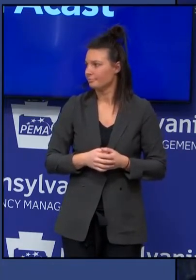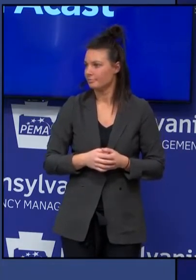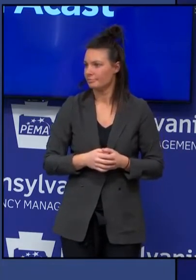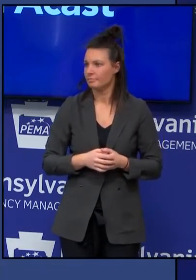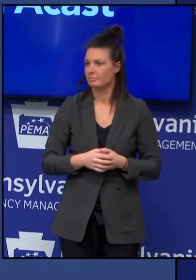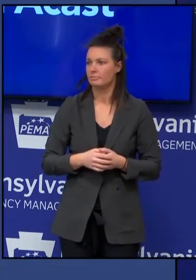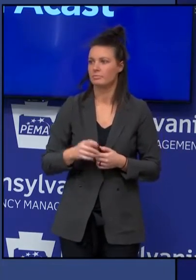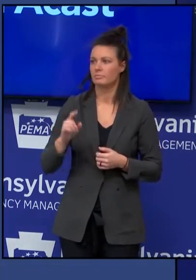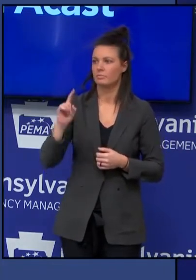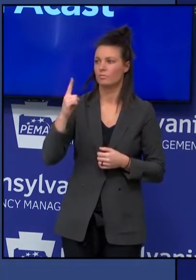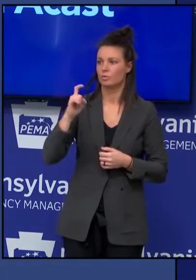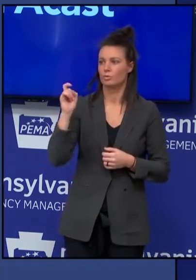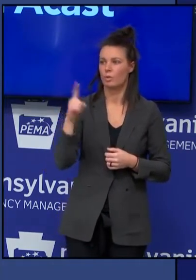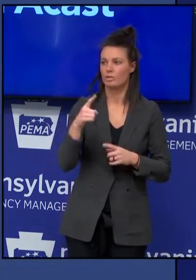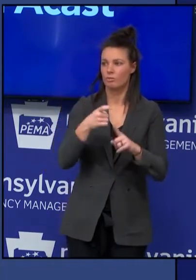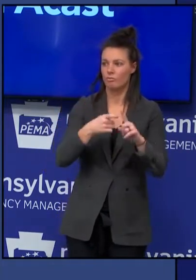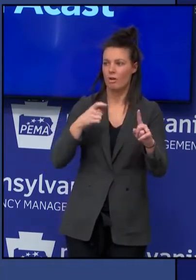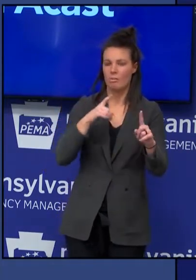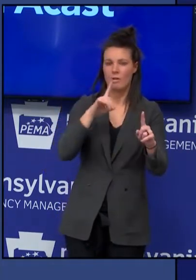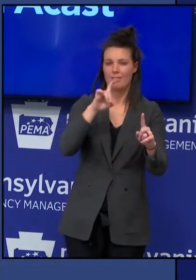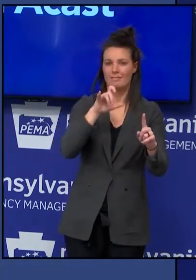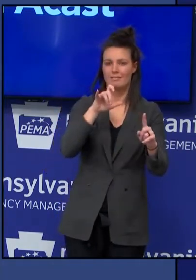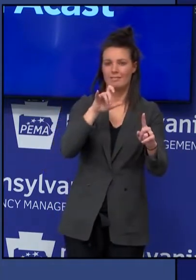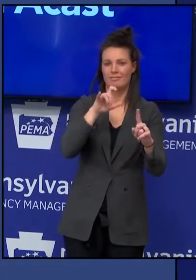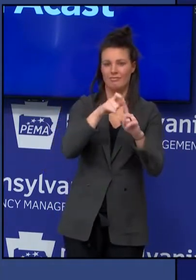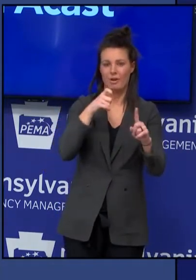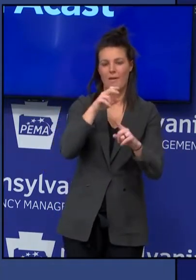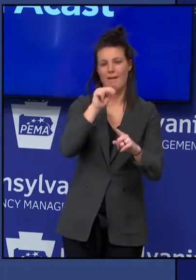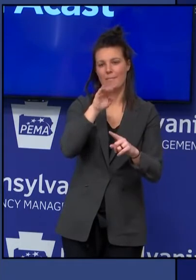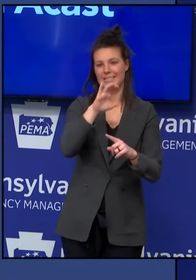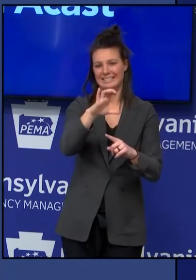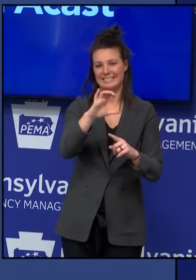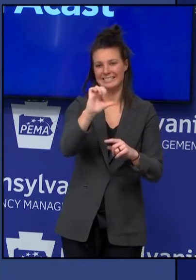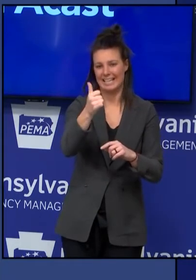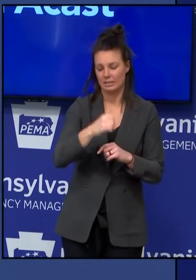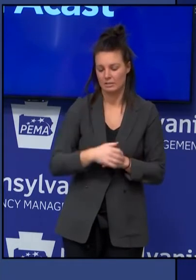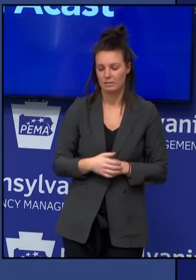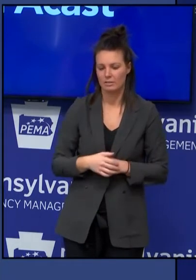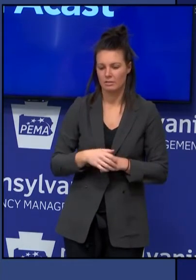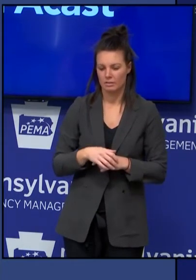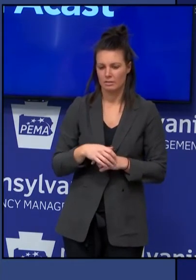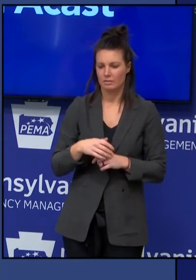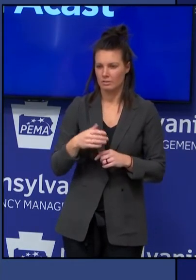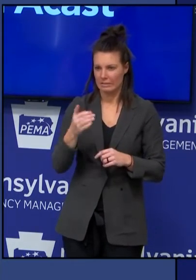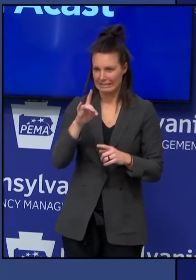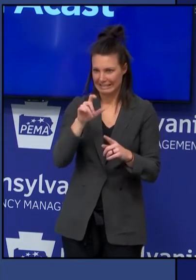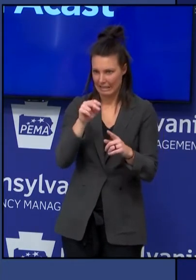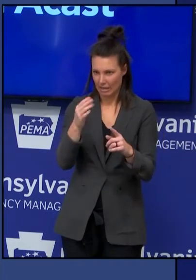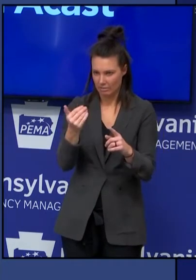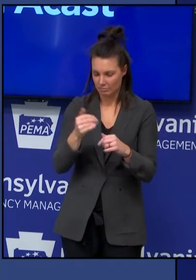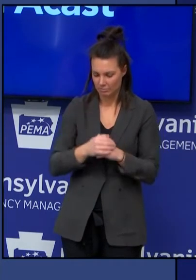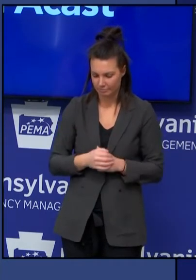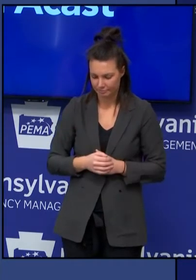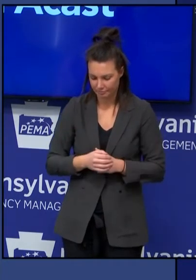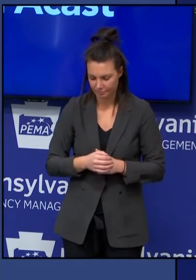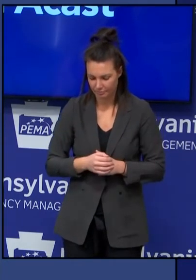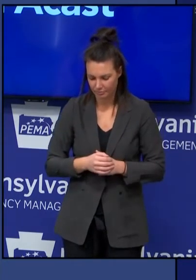Our first question today is from Deanna Durante from NBC 10. Deanna, you can go ahead and unmute.